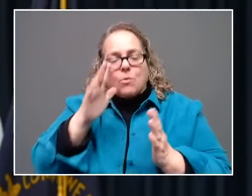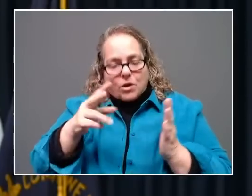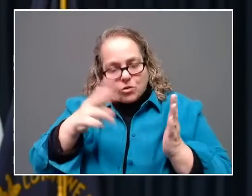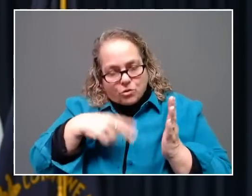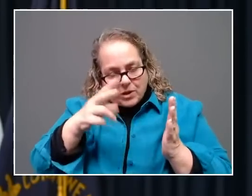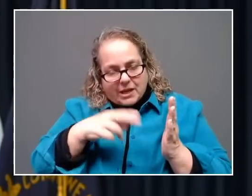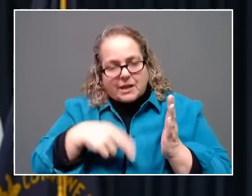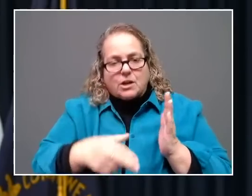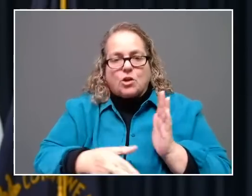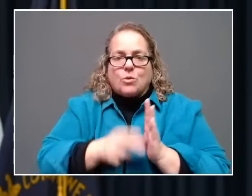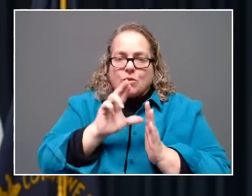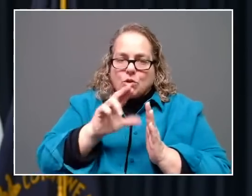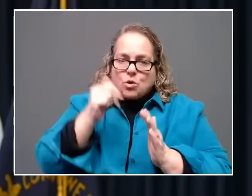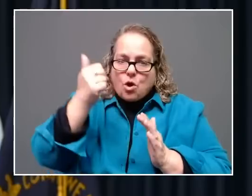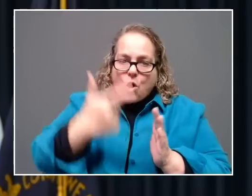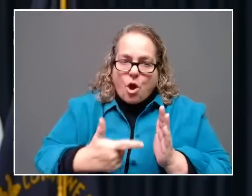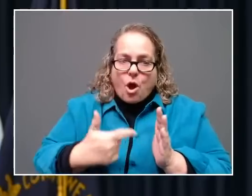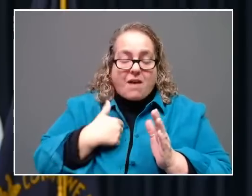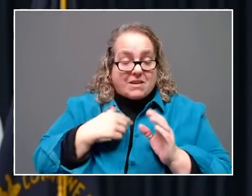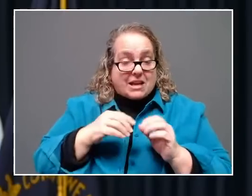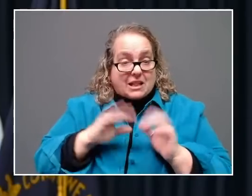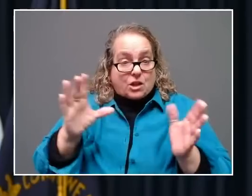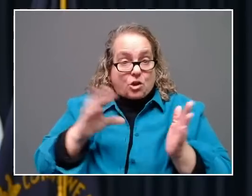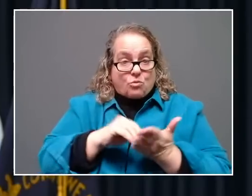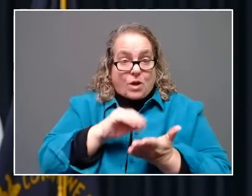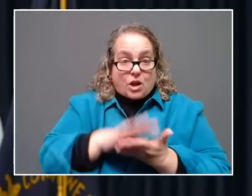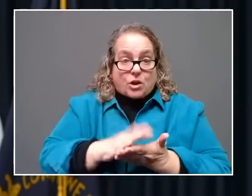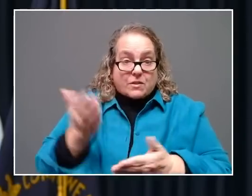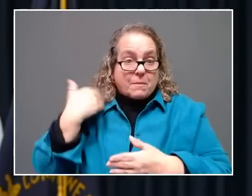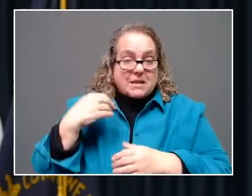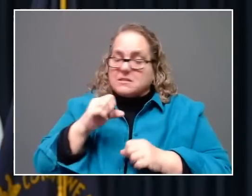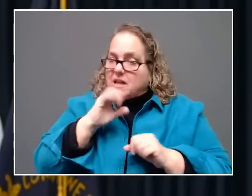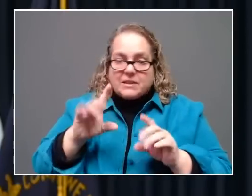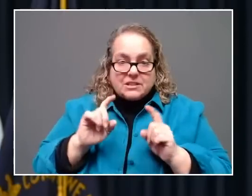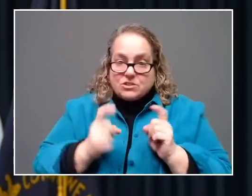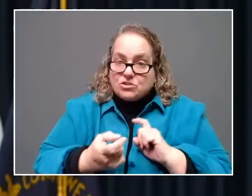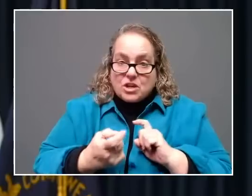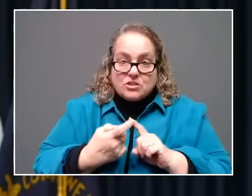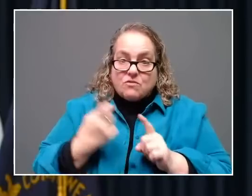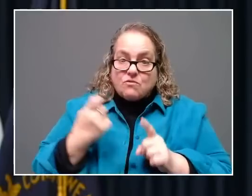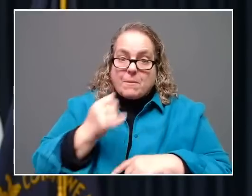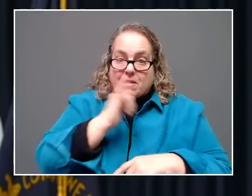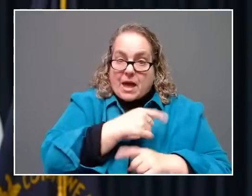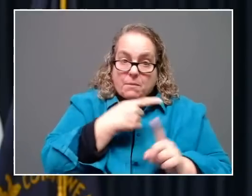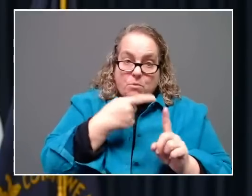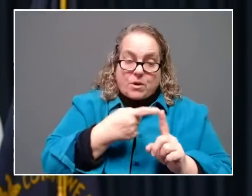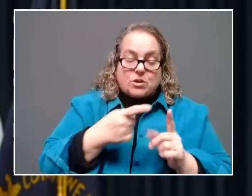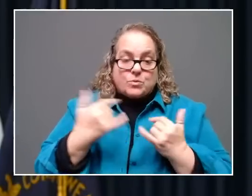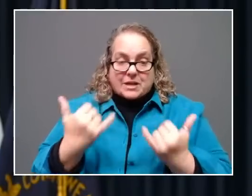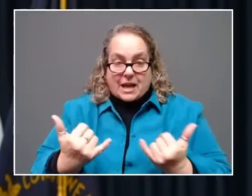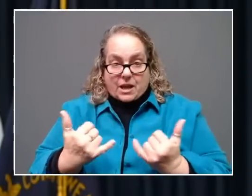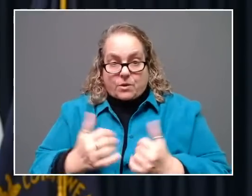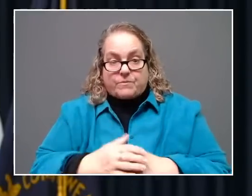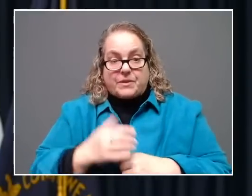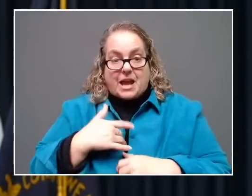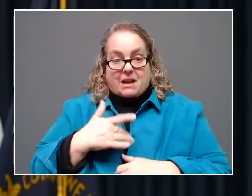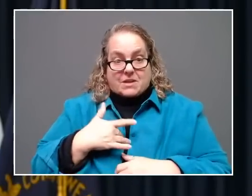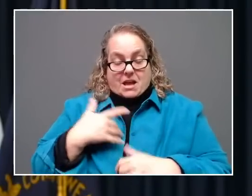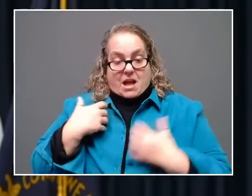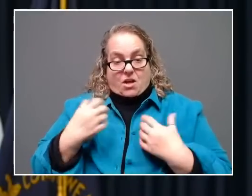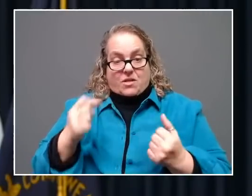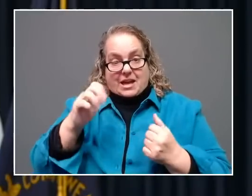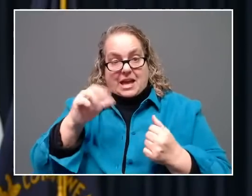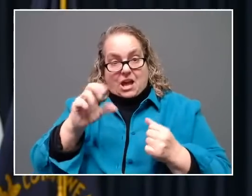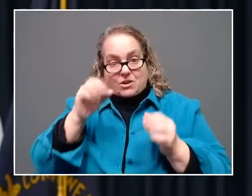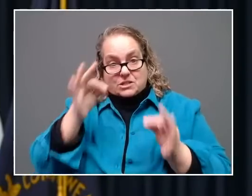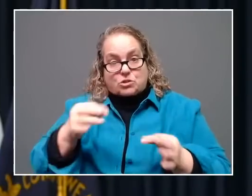pretty clear record in the past. I don't think anything's changed from then to now. I believe that healthcare decisions should be